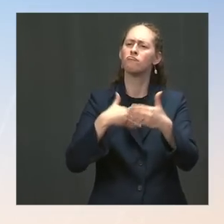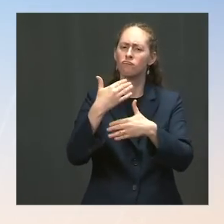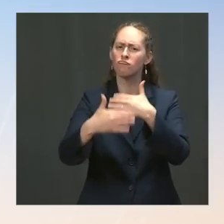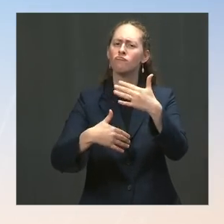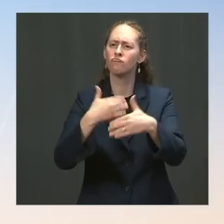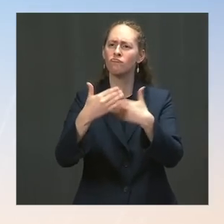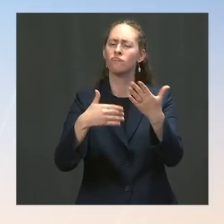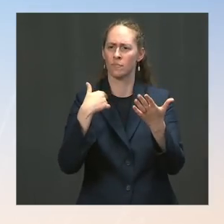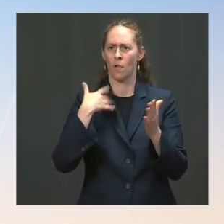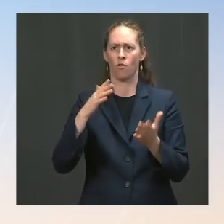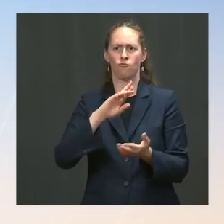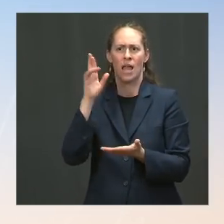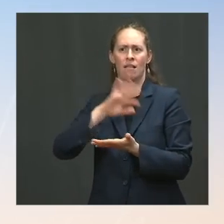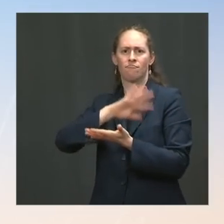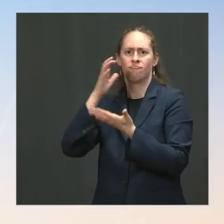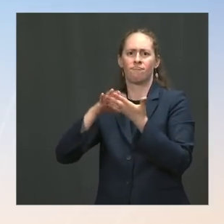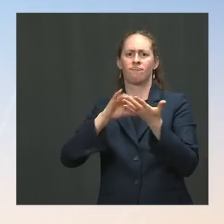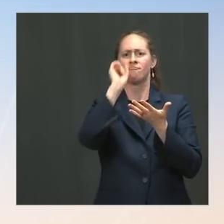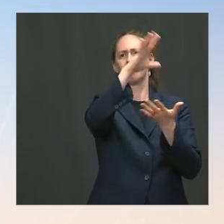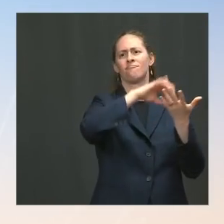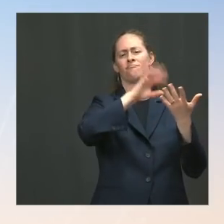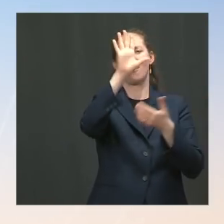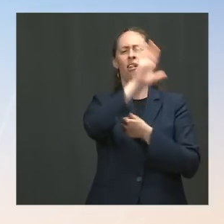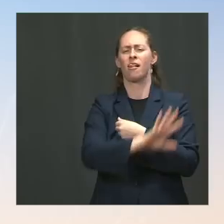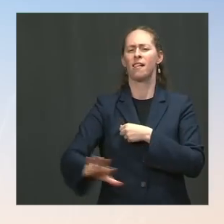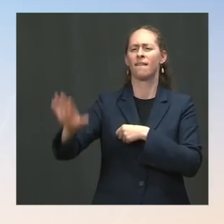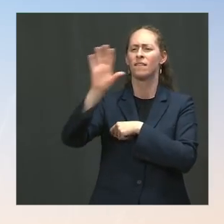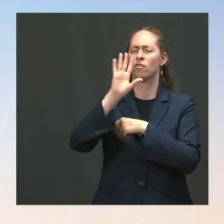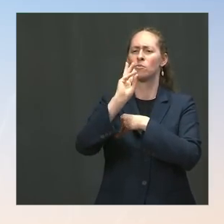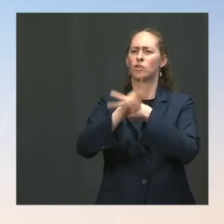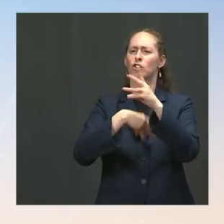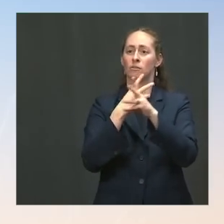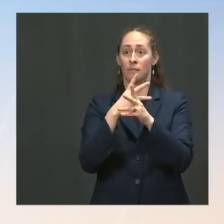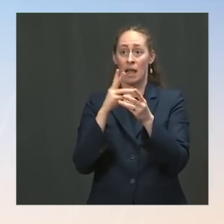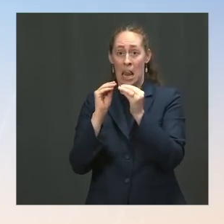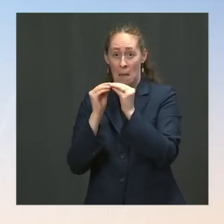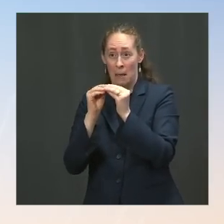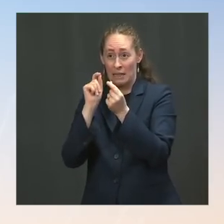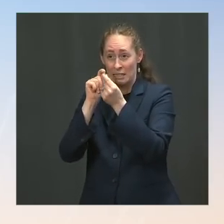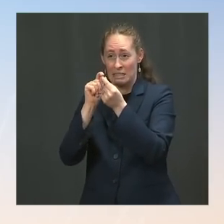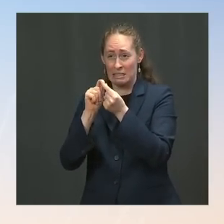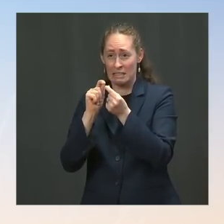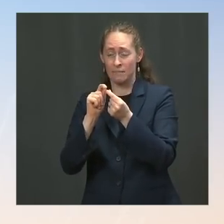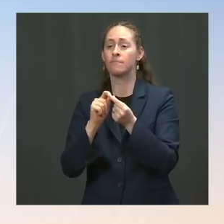I'll come back to the numbers, that we provide vaccines to the world